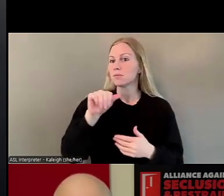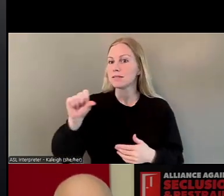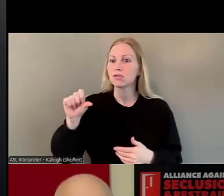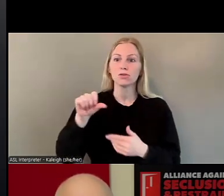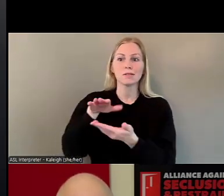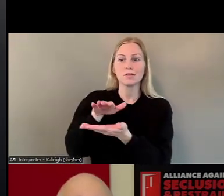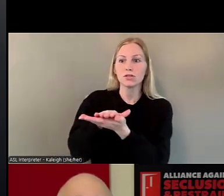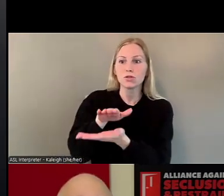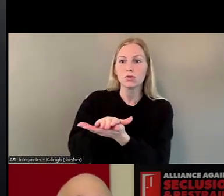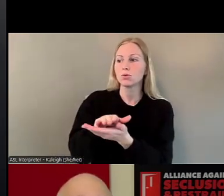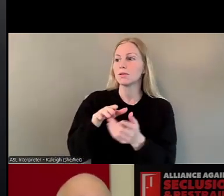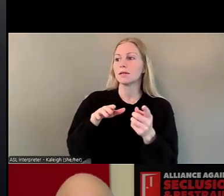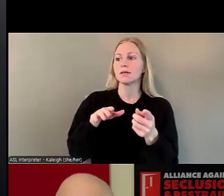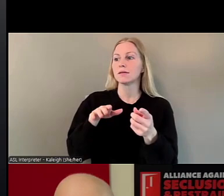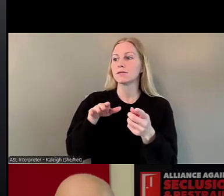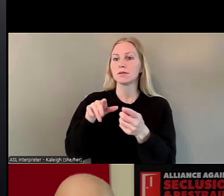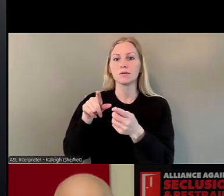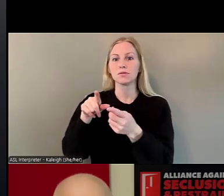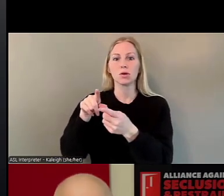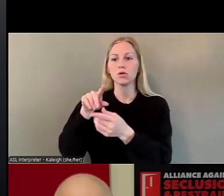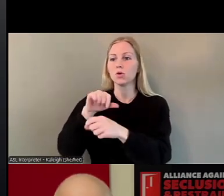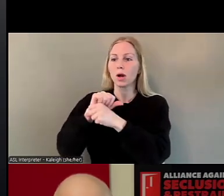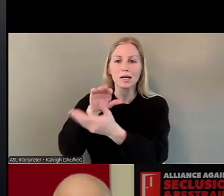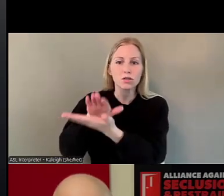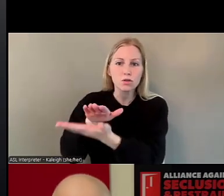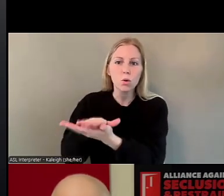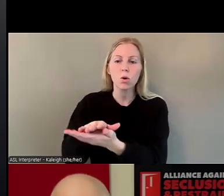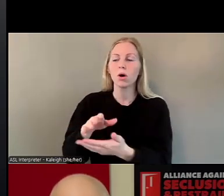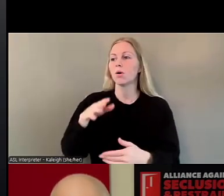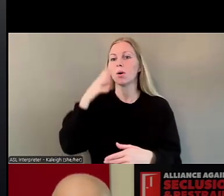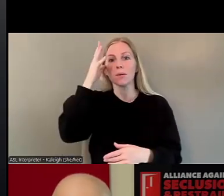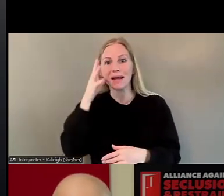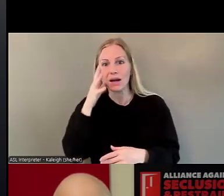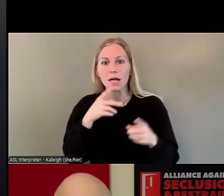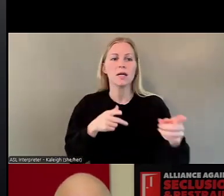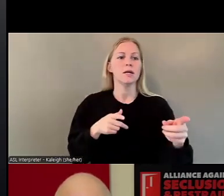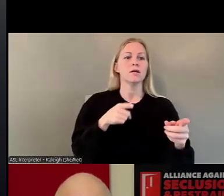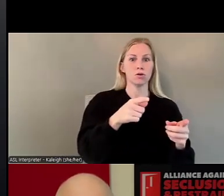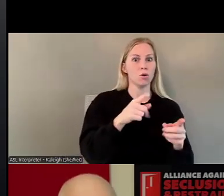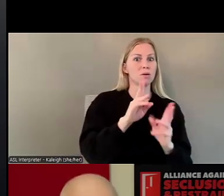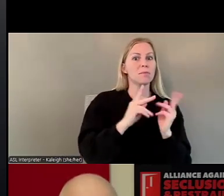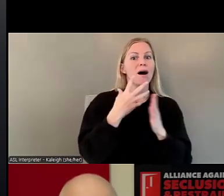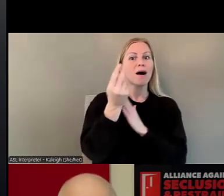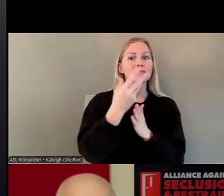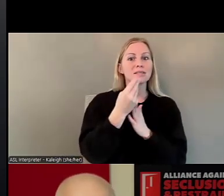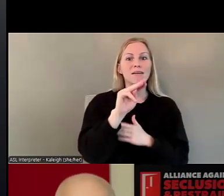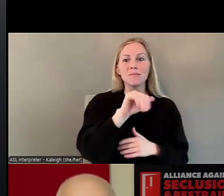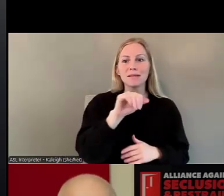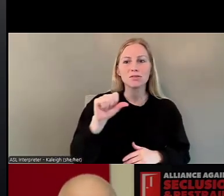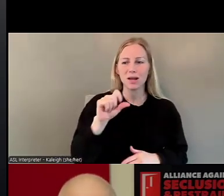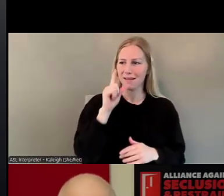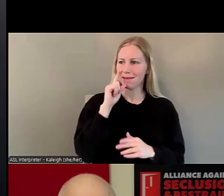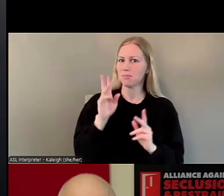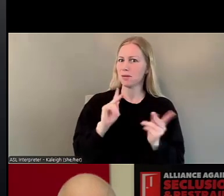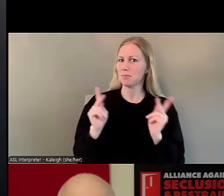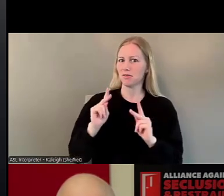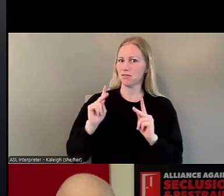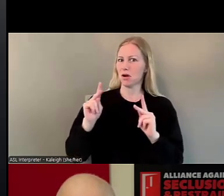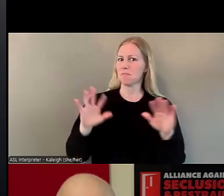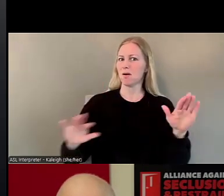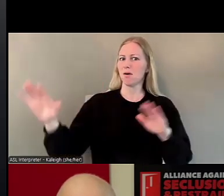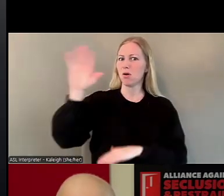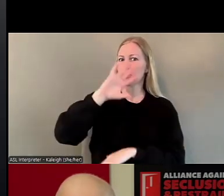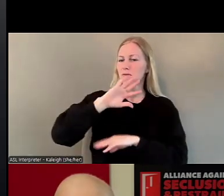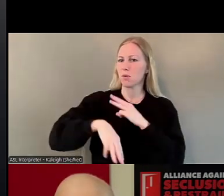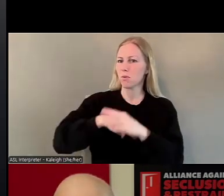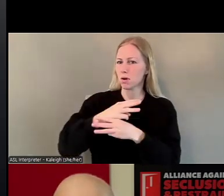or a parent, whether you're outside of Massachusetts, we have people, I think, that were registered from all across the world for this event. I think you're going to find